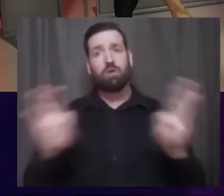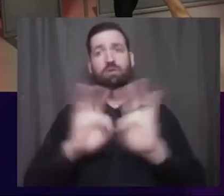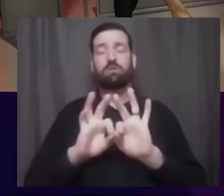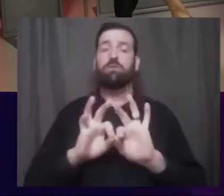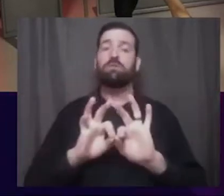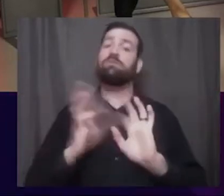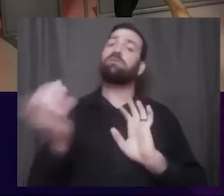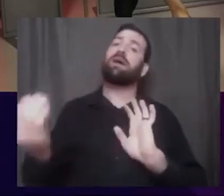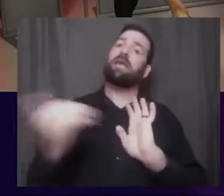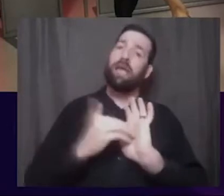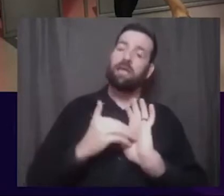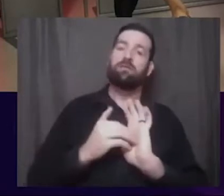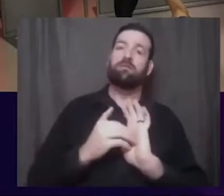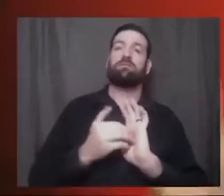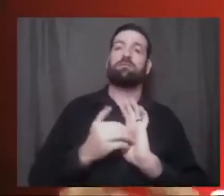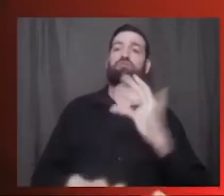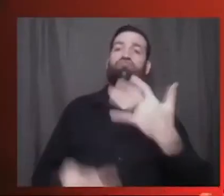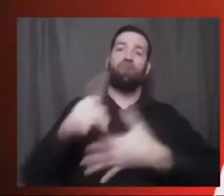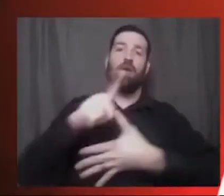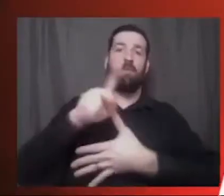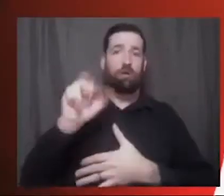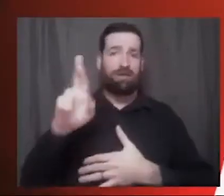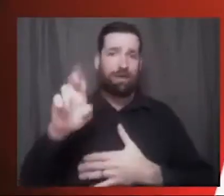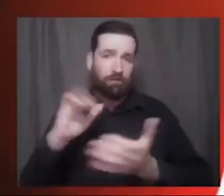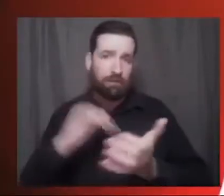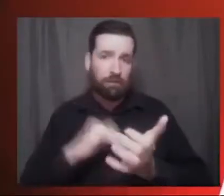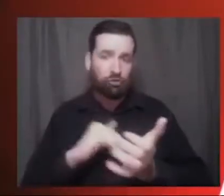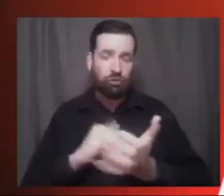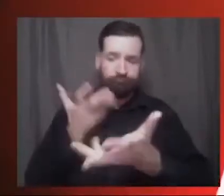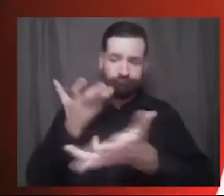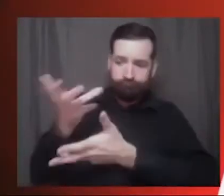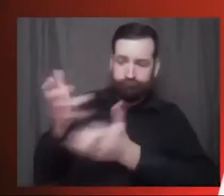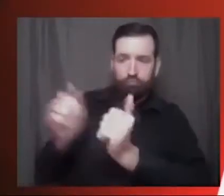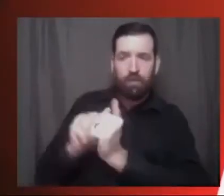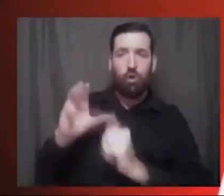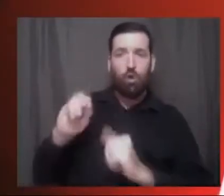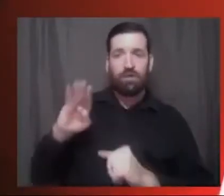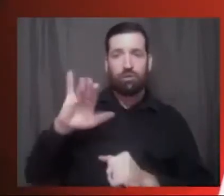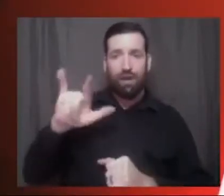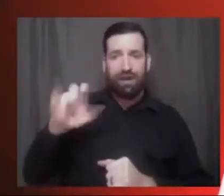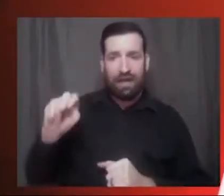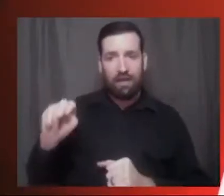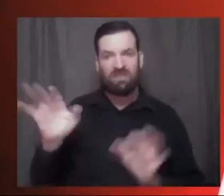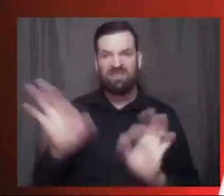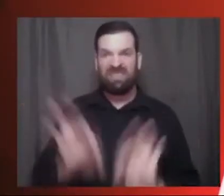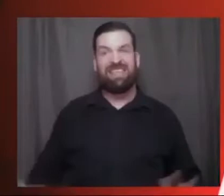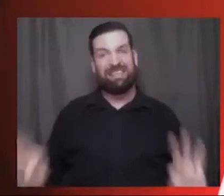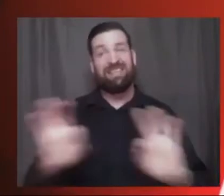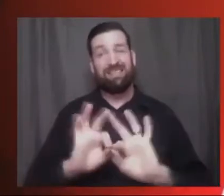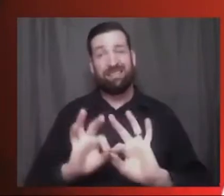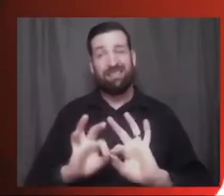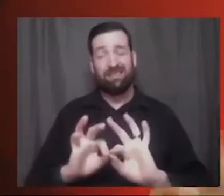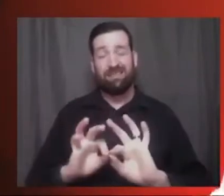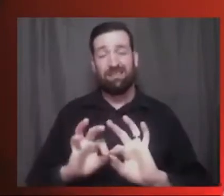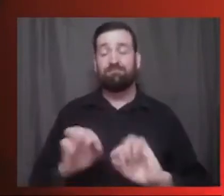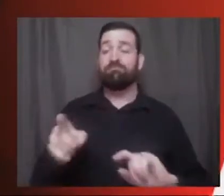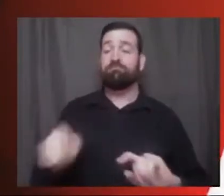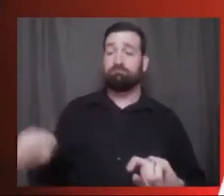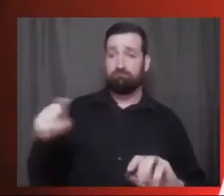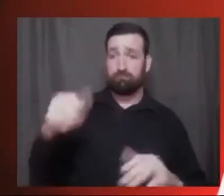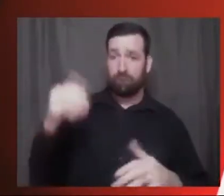primary care physician work with your OBGYN is key. I think as you're getting into the